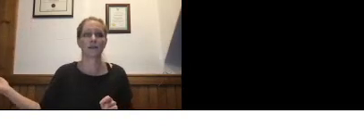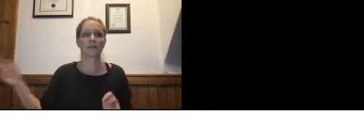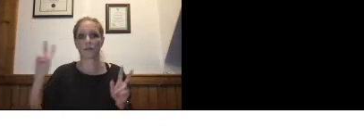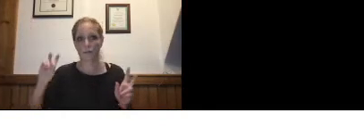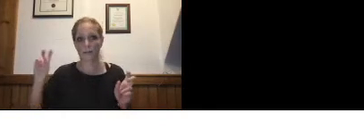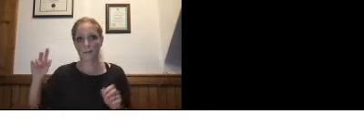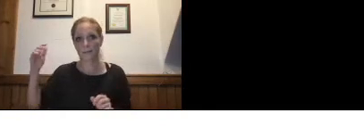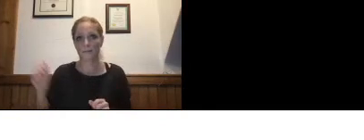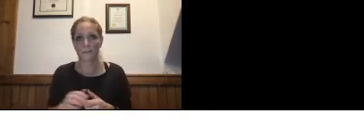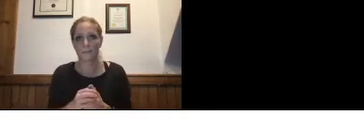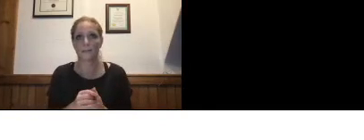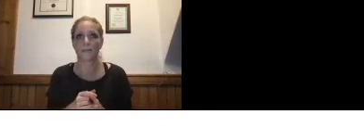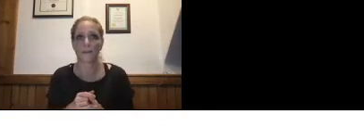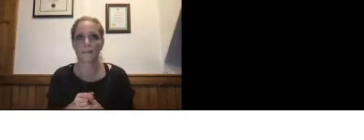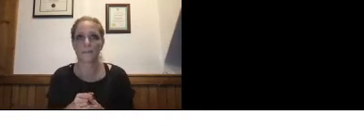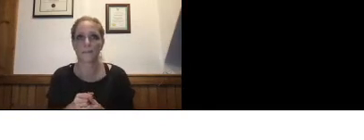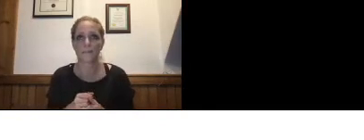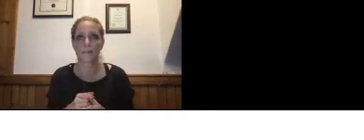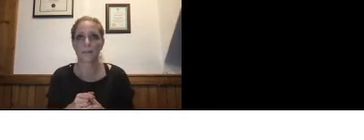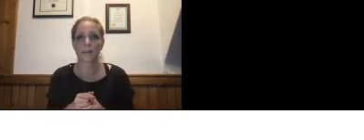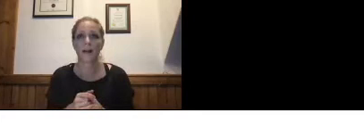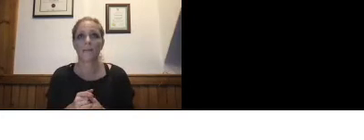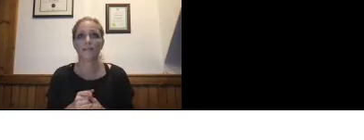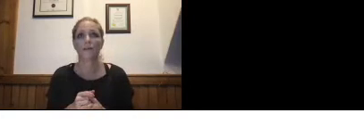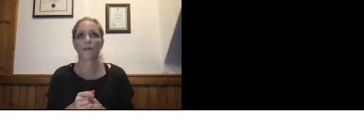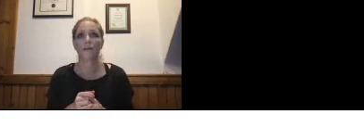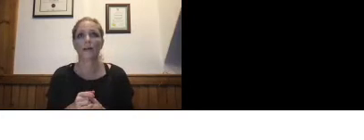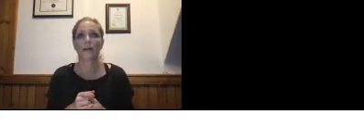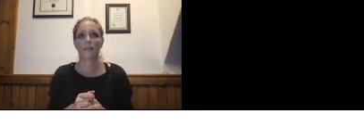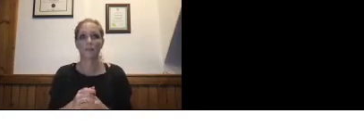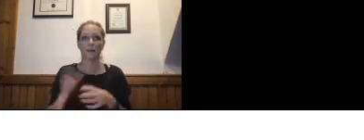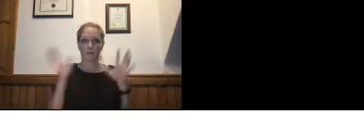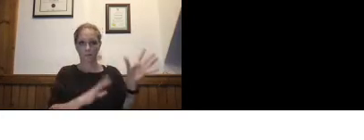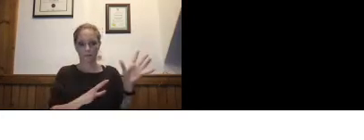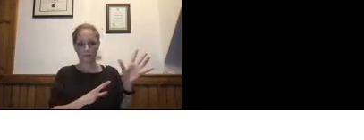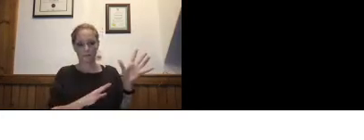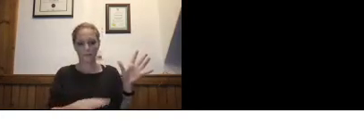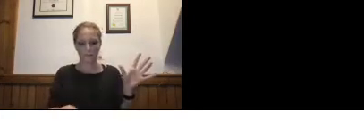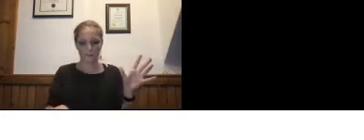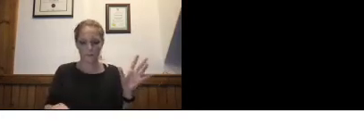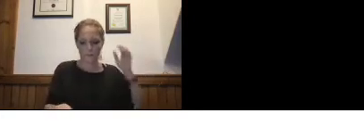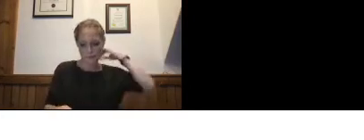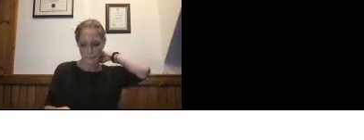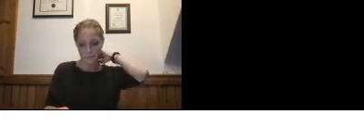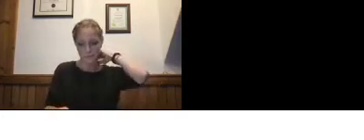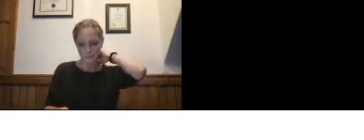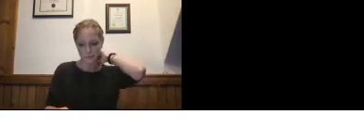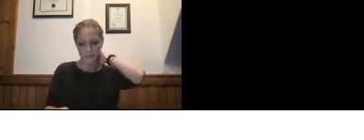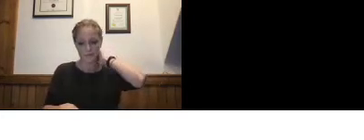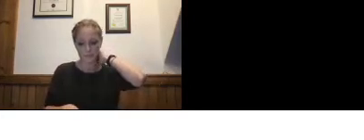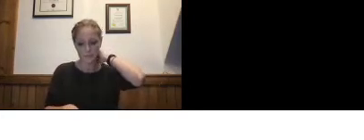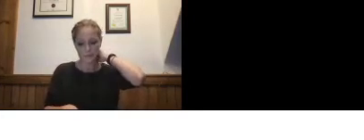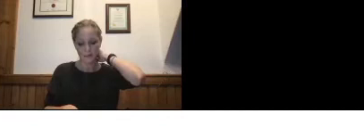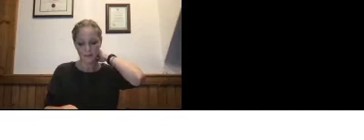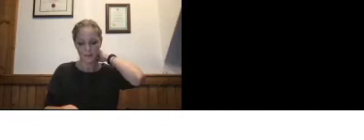product is translated from, it's made from. And so in this way, we can keep the original recipes